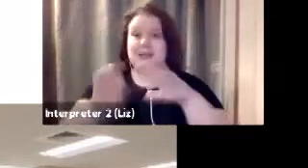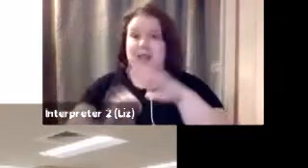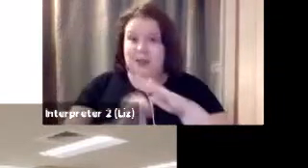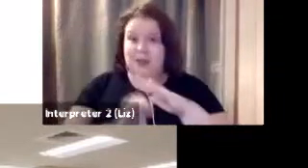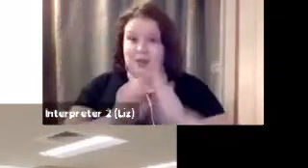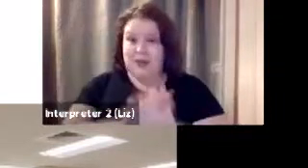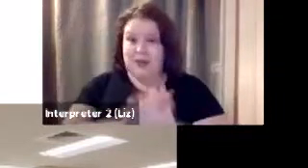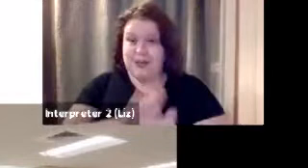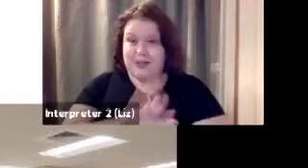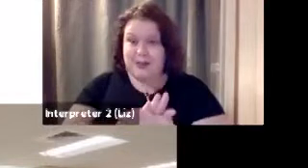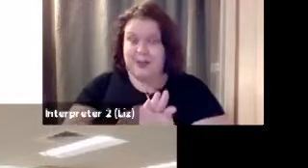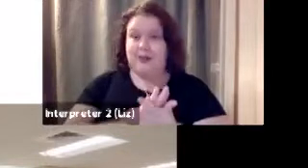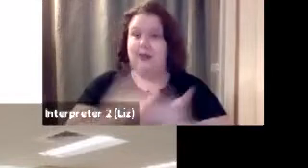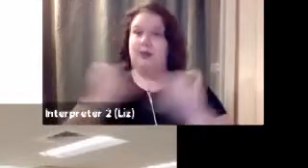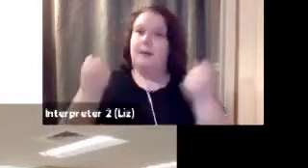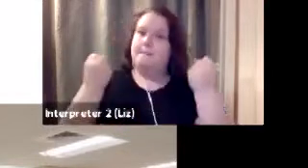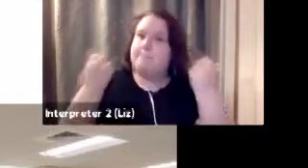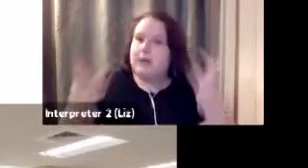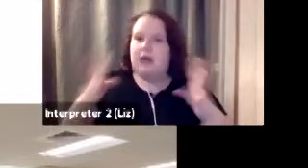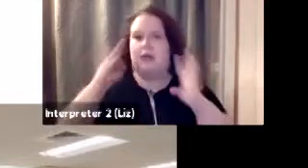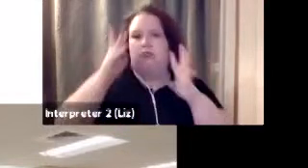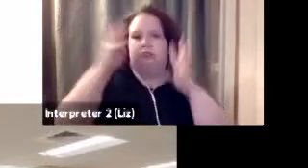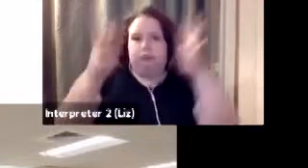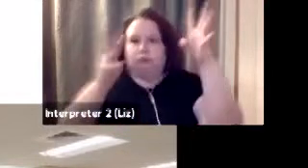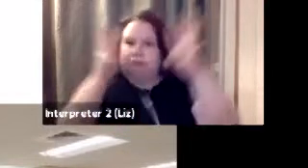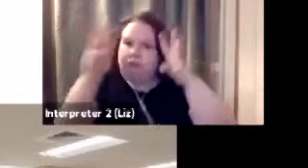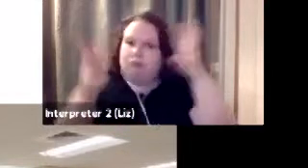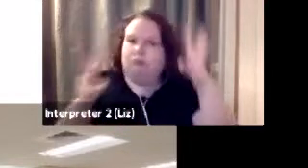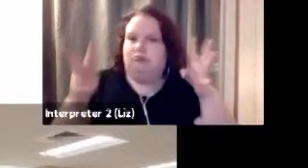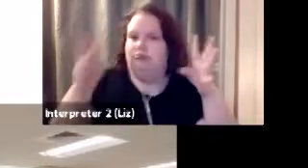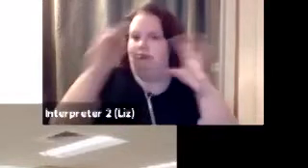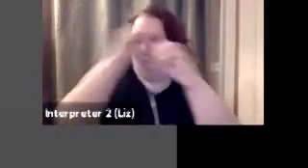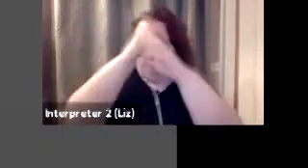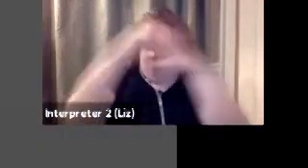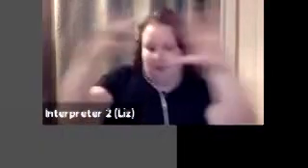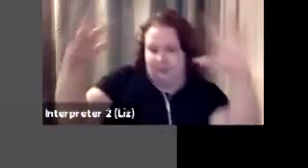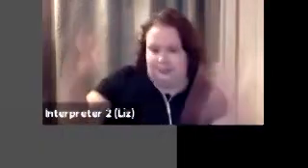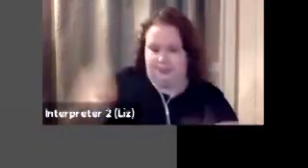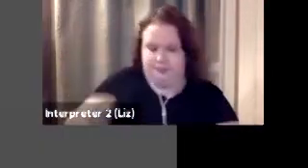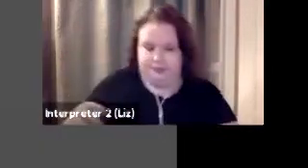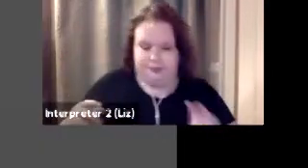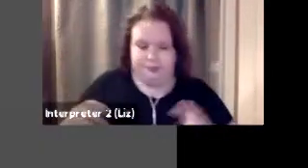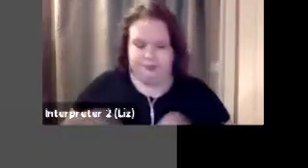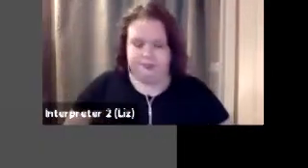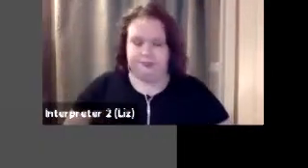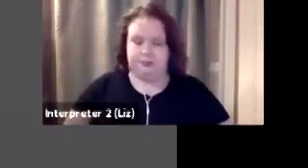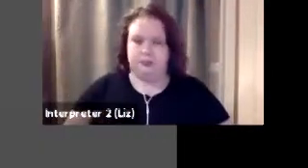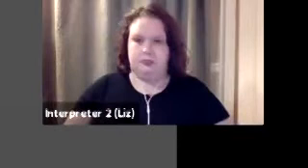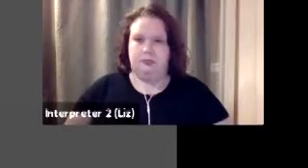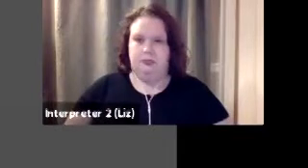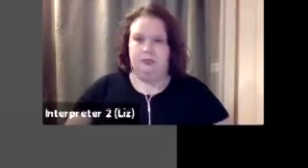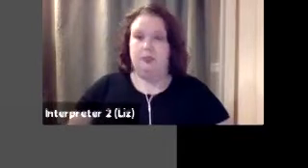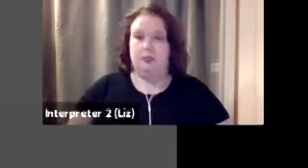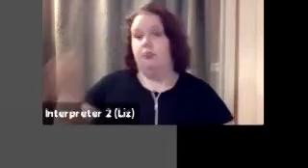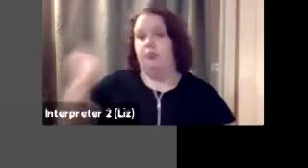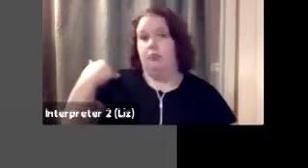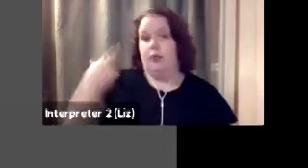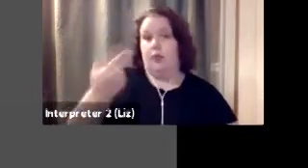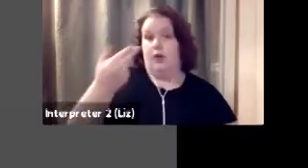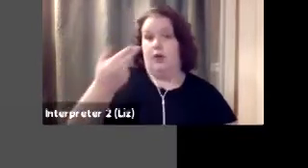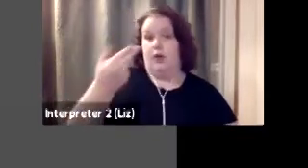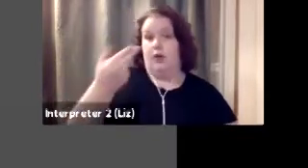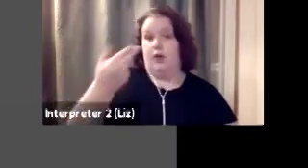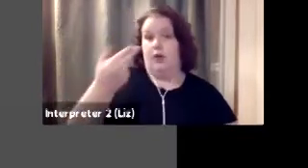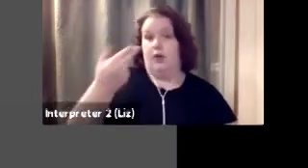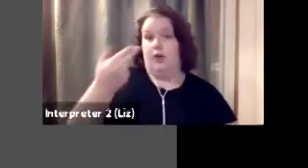so many good opportunities there. Um, in, in previous meetings like this for the high school and middle school, we've gone into deeper